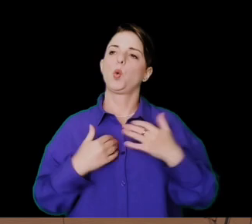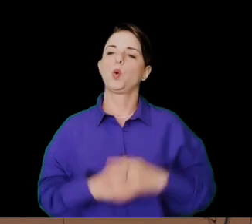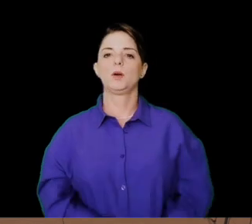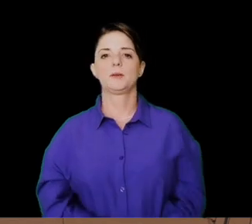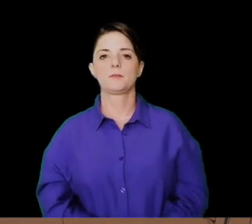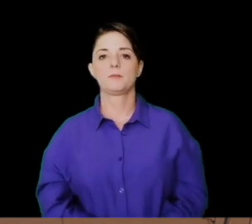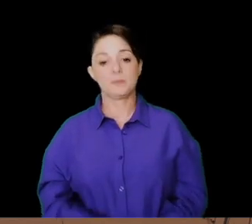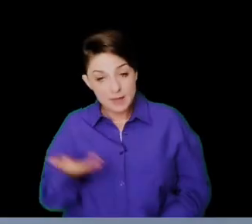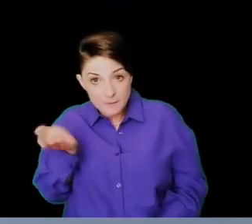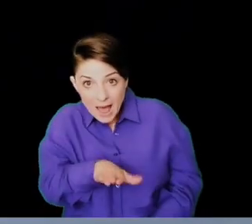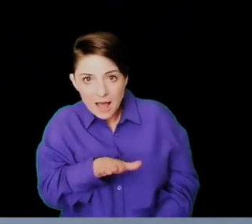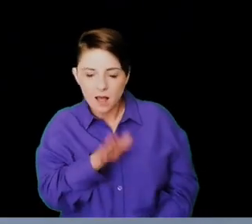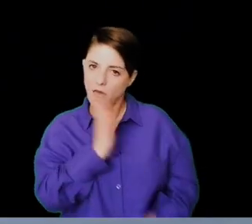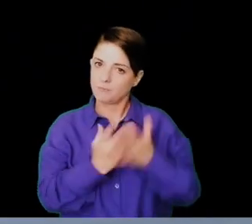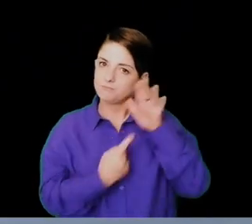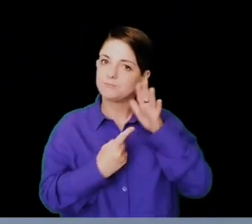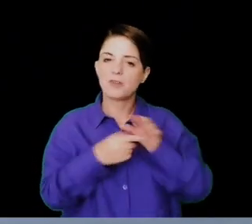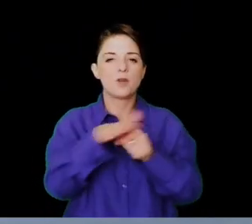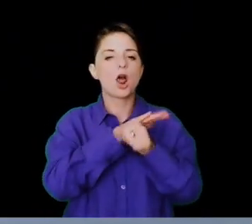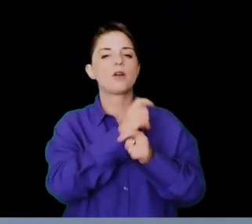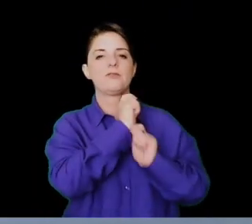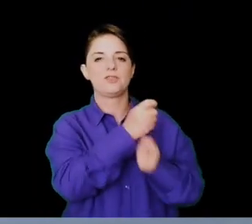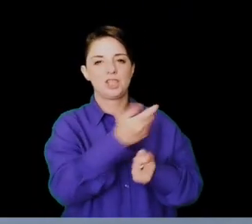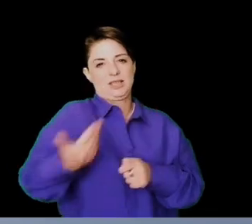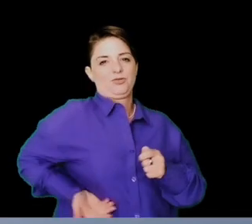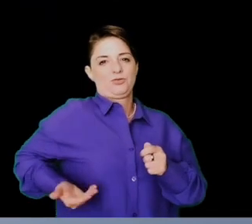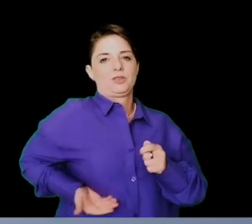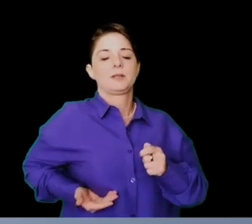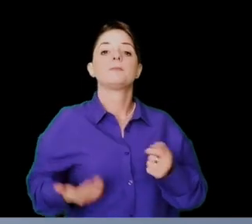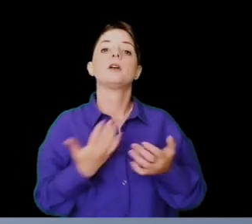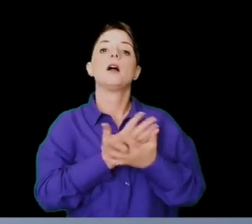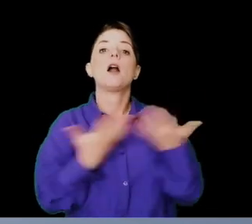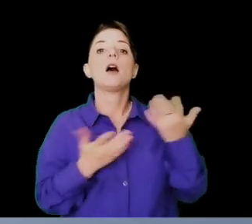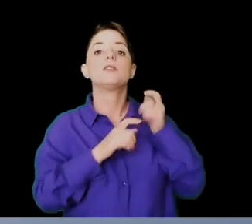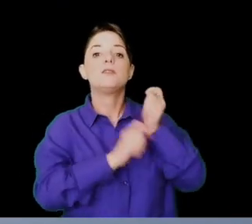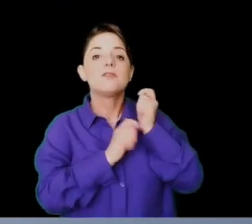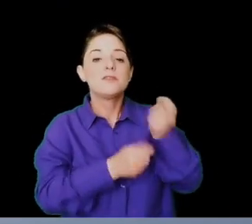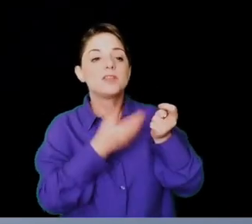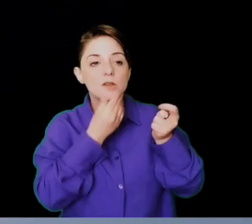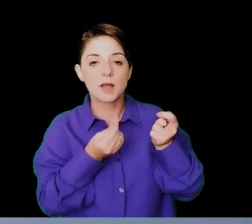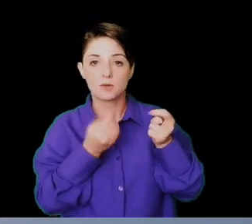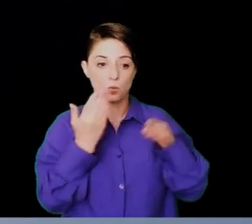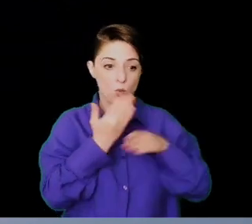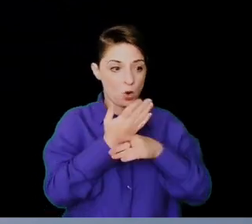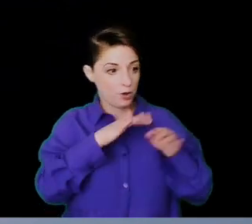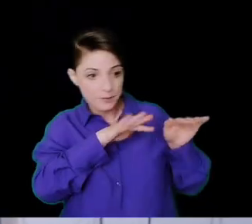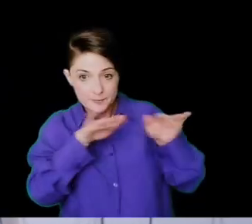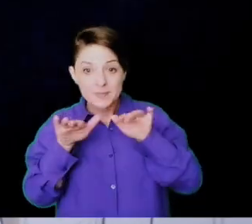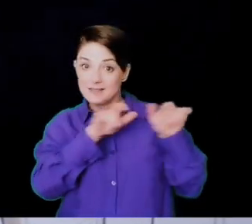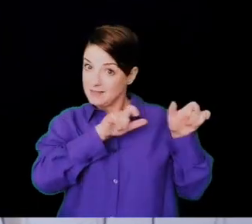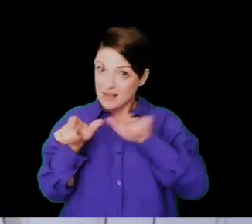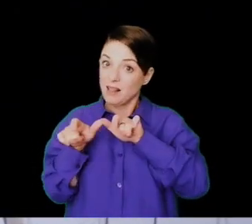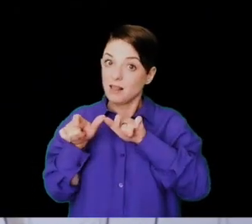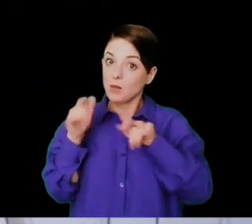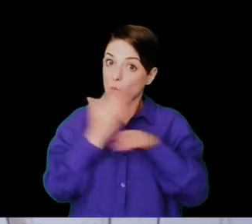enormous. The return of the oyster fishery in the Solent would be really important for the local fishing industry. Many of the fishers who used to operate in